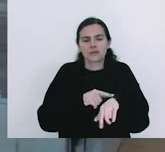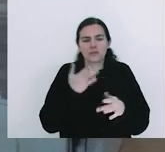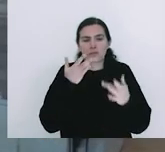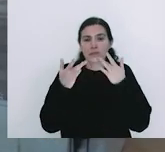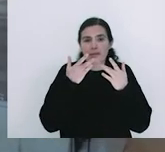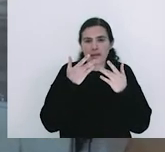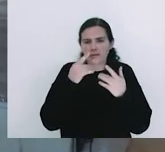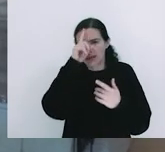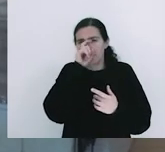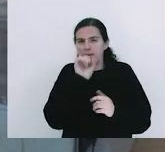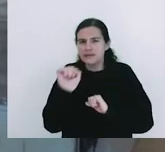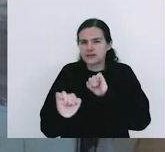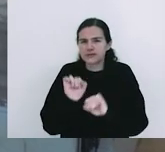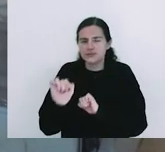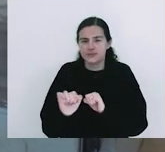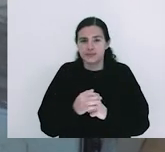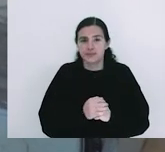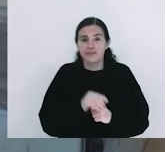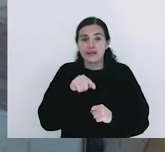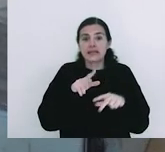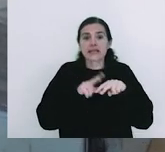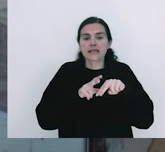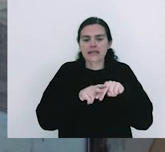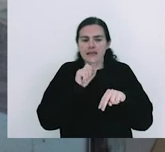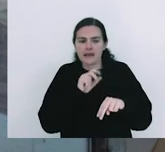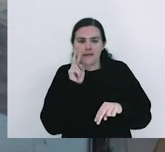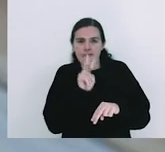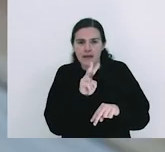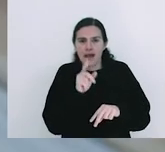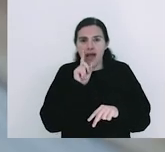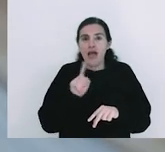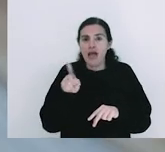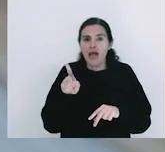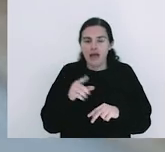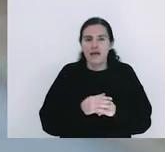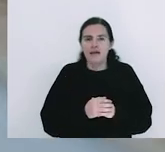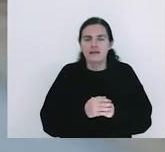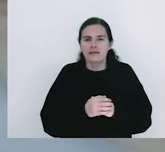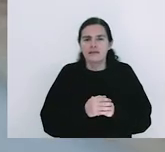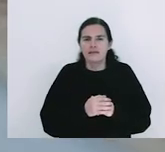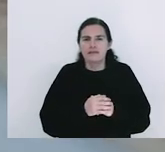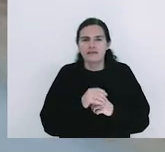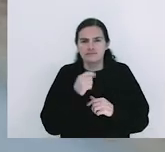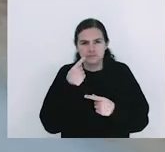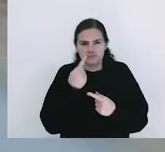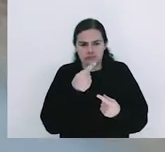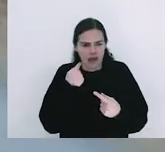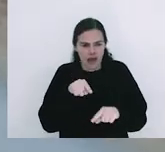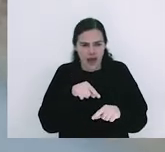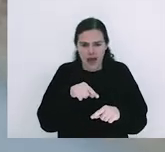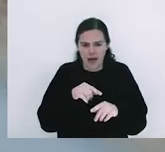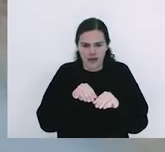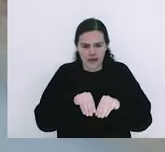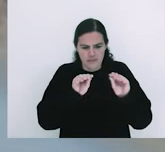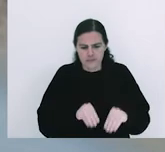her own memories. Here in these cells here, you can see that she has embroidered on